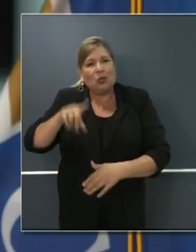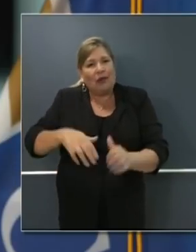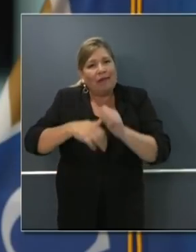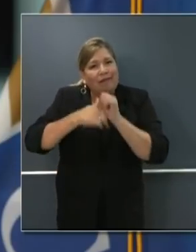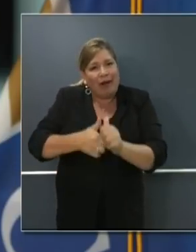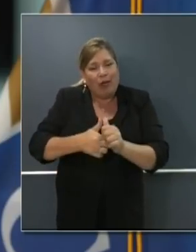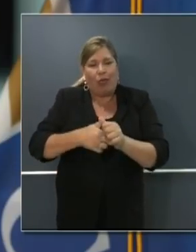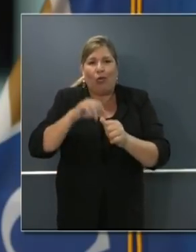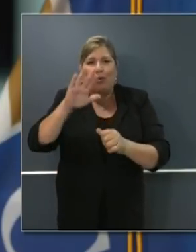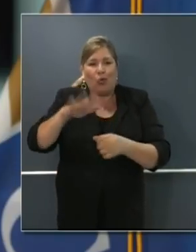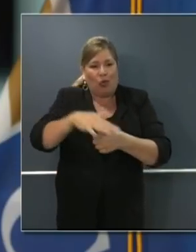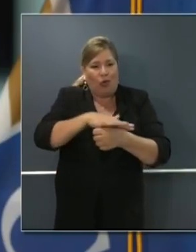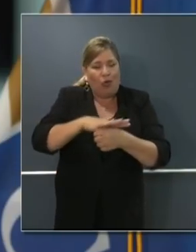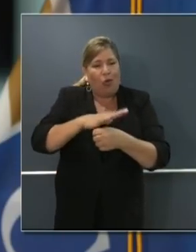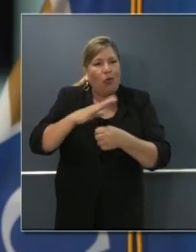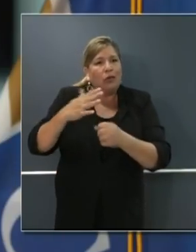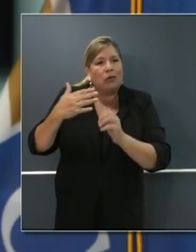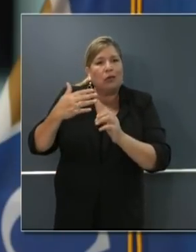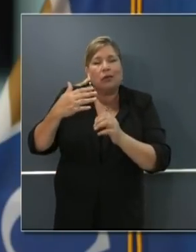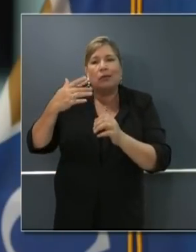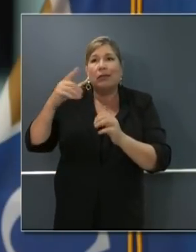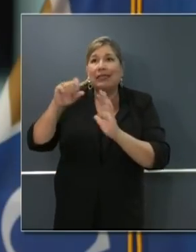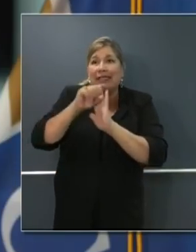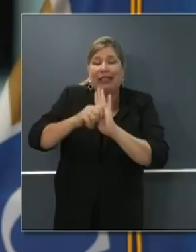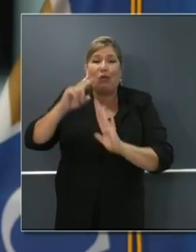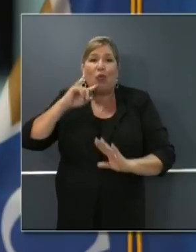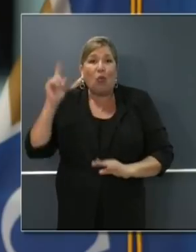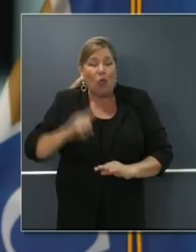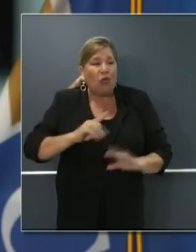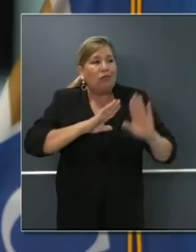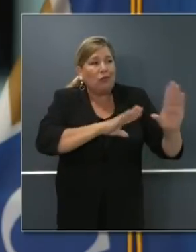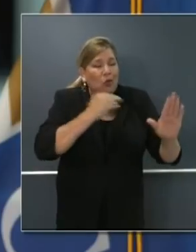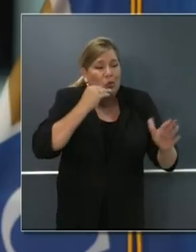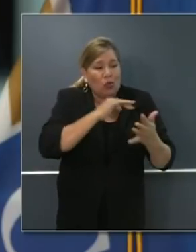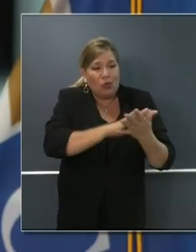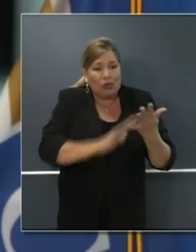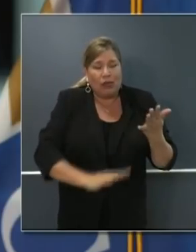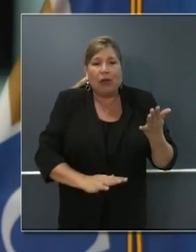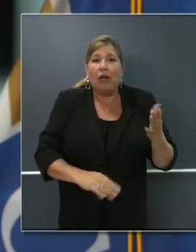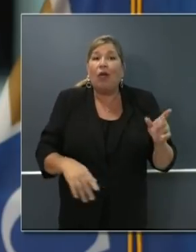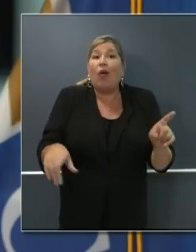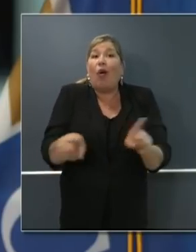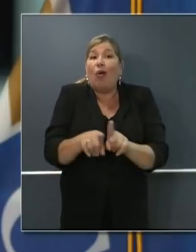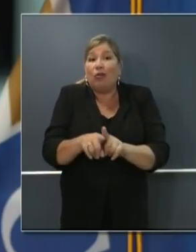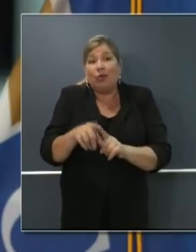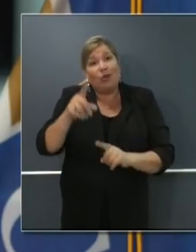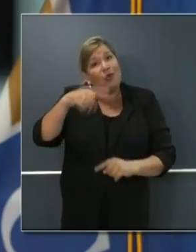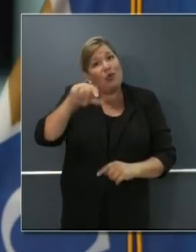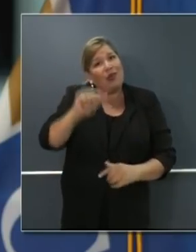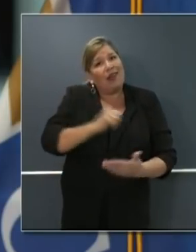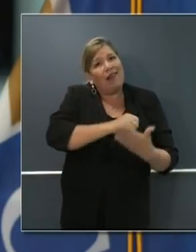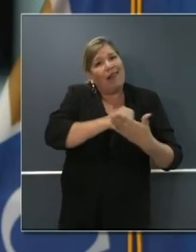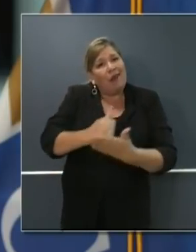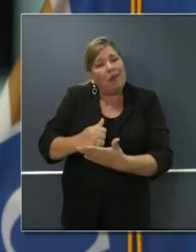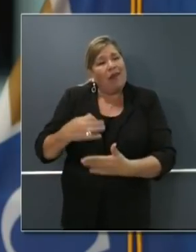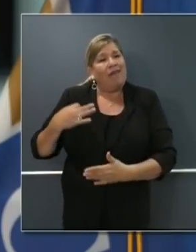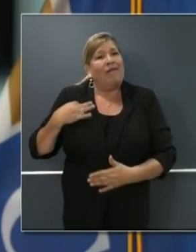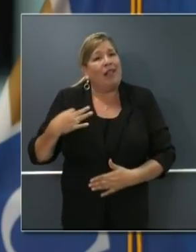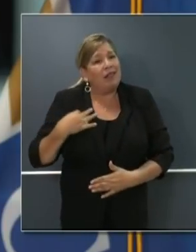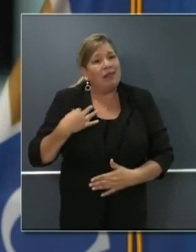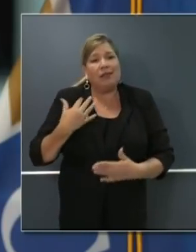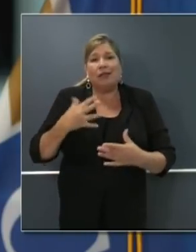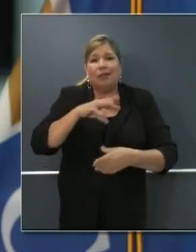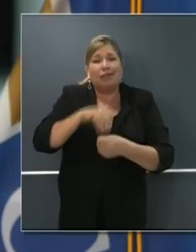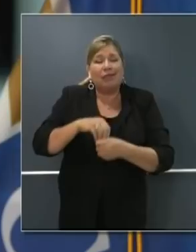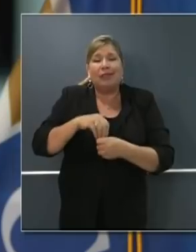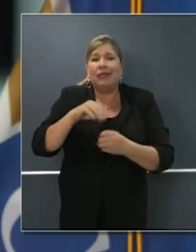state guidance, but by potentially contributing your time and your attention to causes near and dear to you and communities near and dear to you all